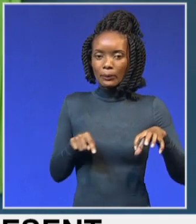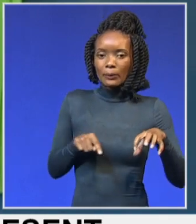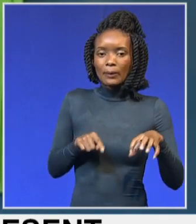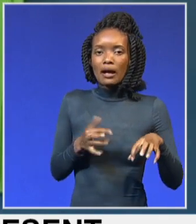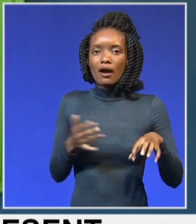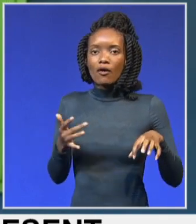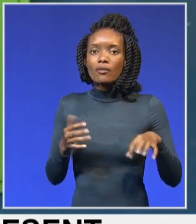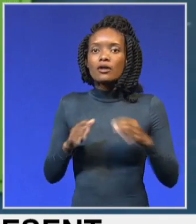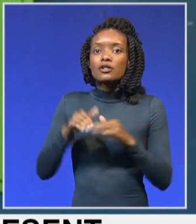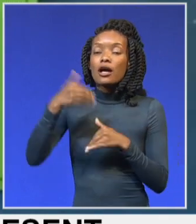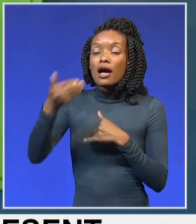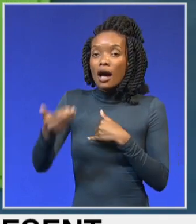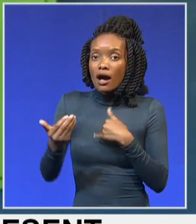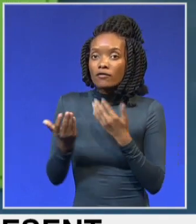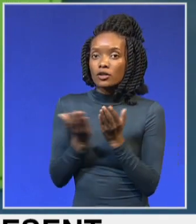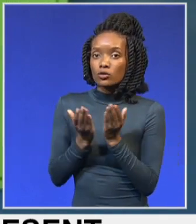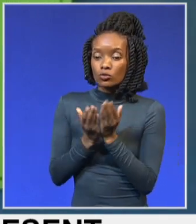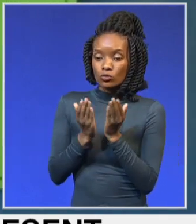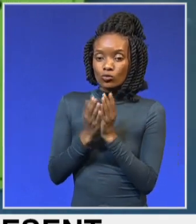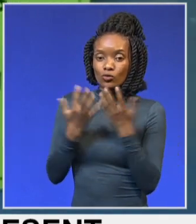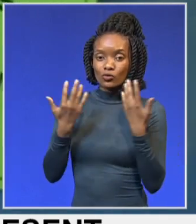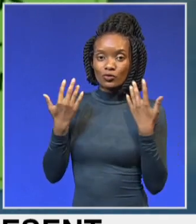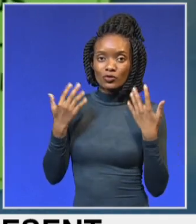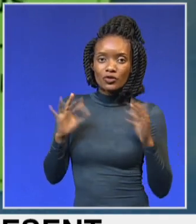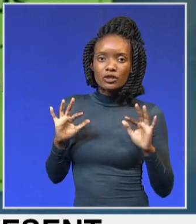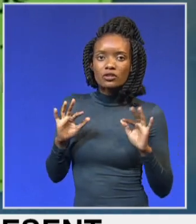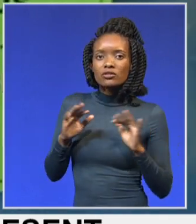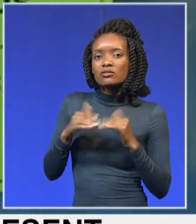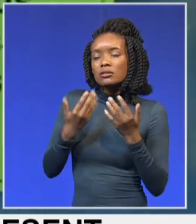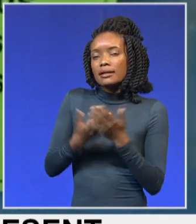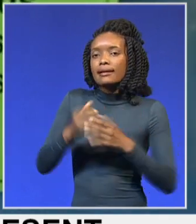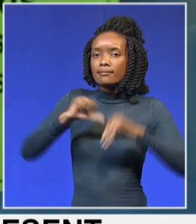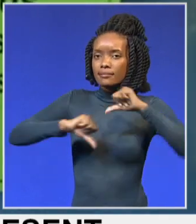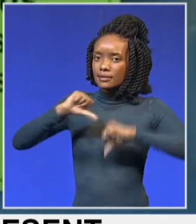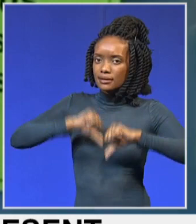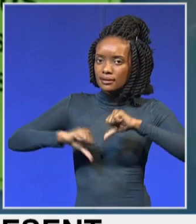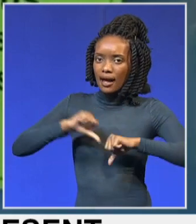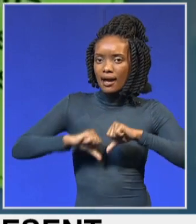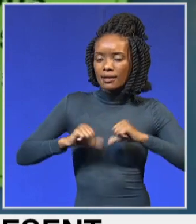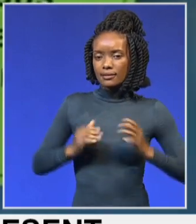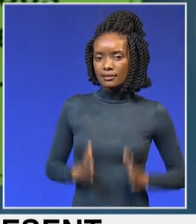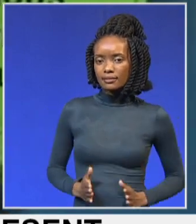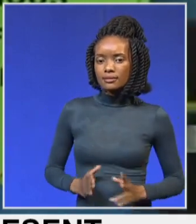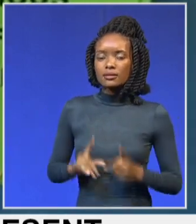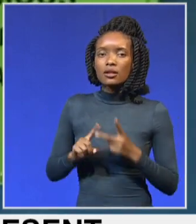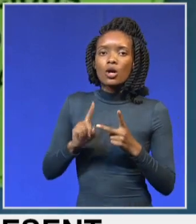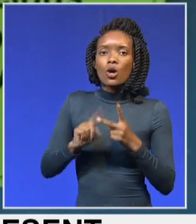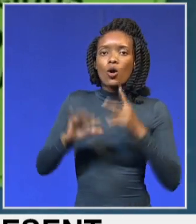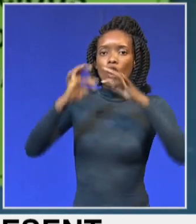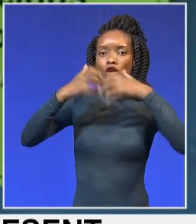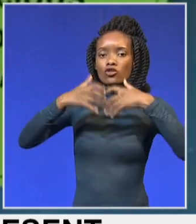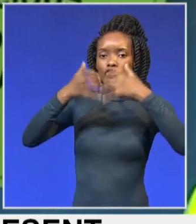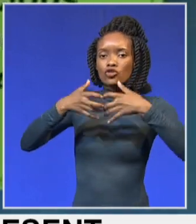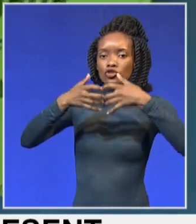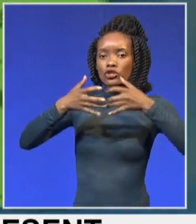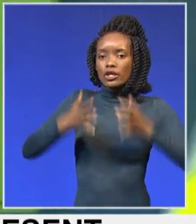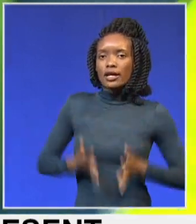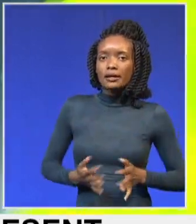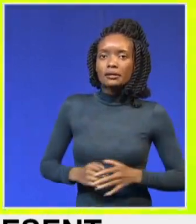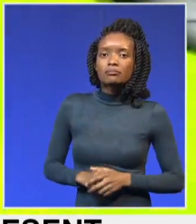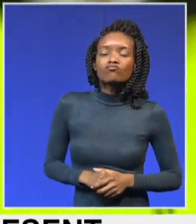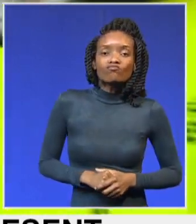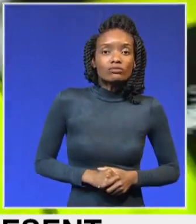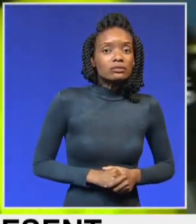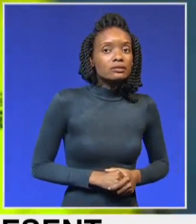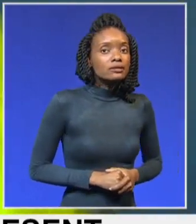use the robotics to become engineers and scientists, and yeah. Okay, one of the other teachers